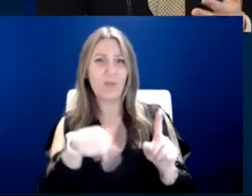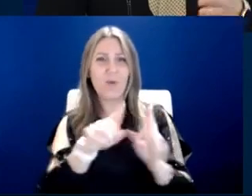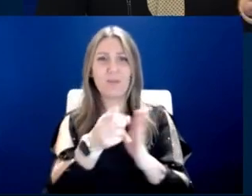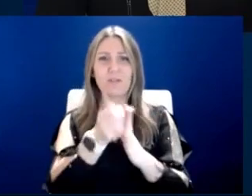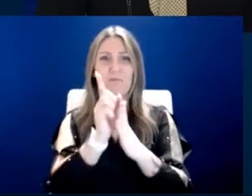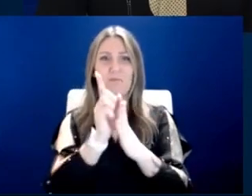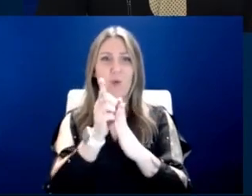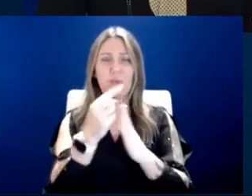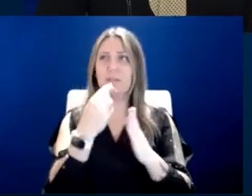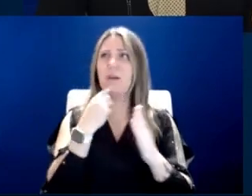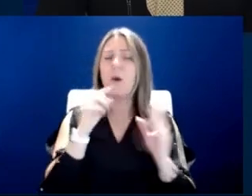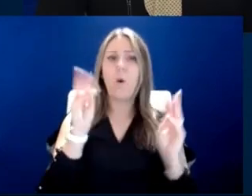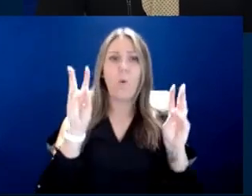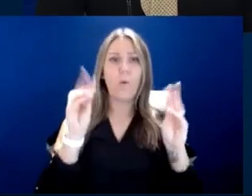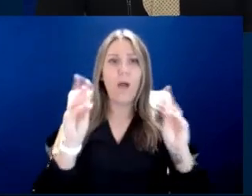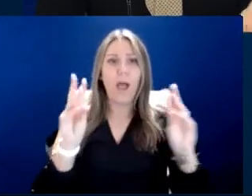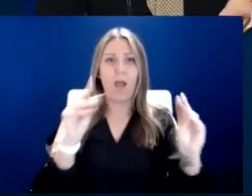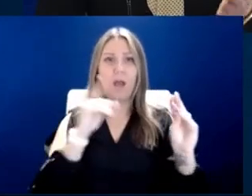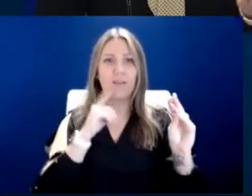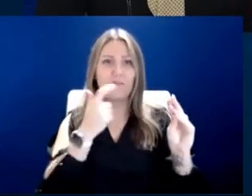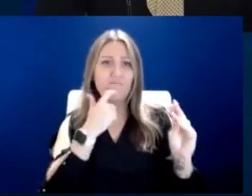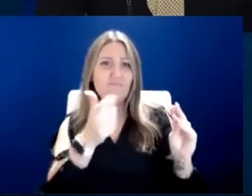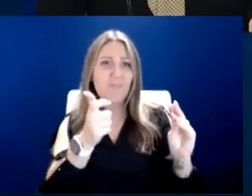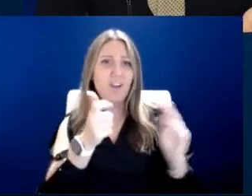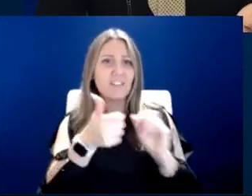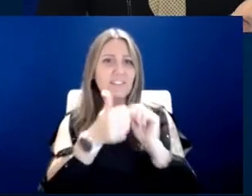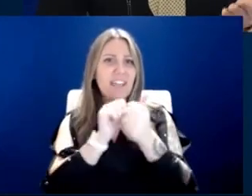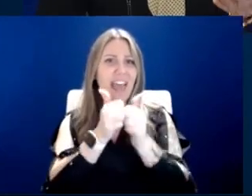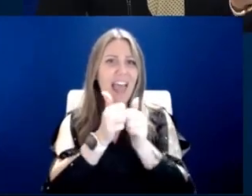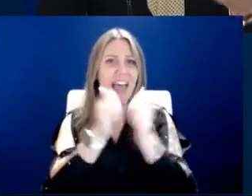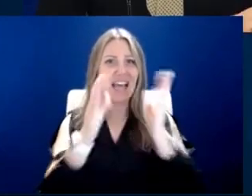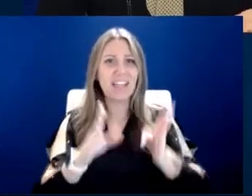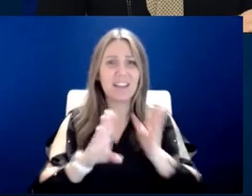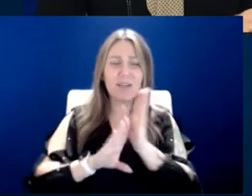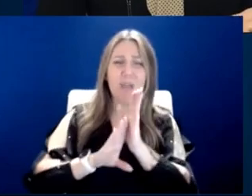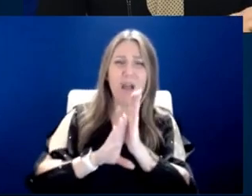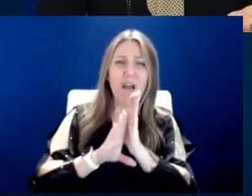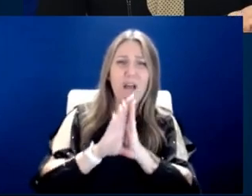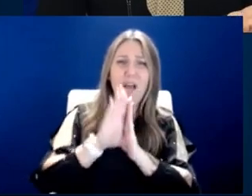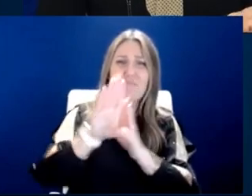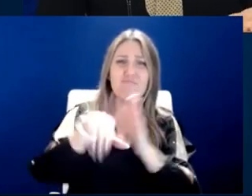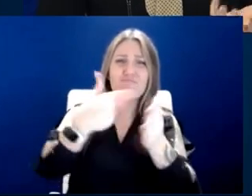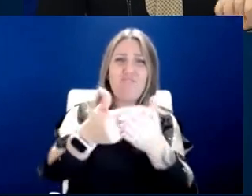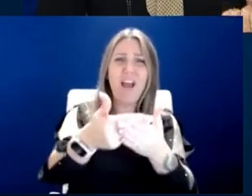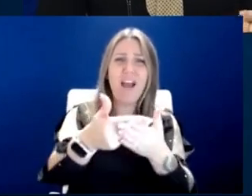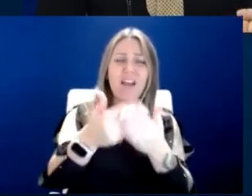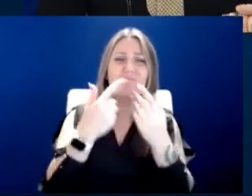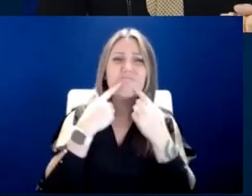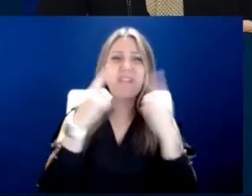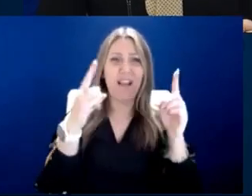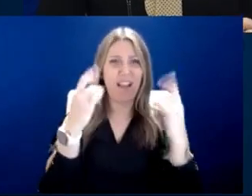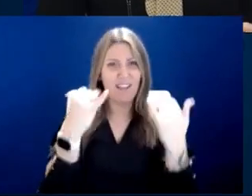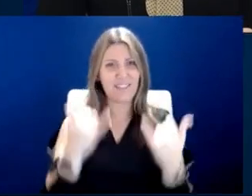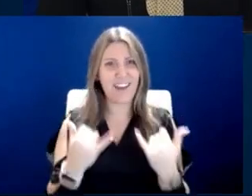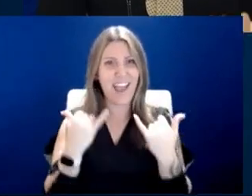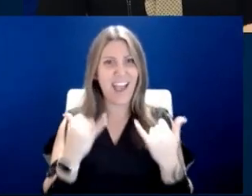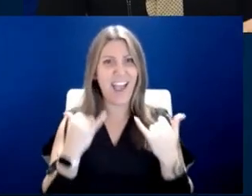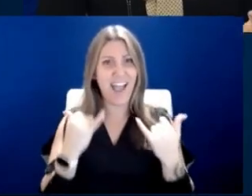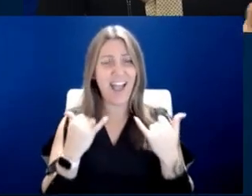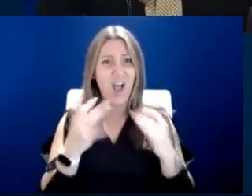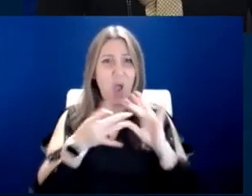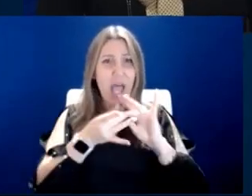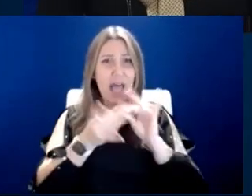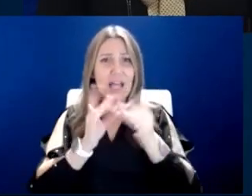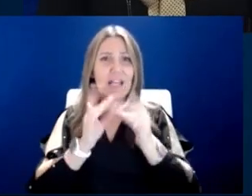watched these athletes grow and get there, and now they're here. What's that emotion like for you? What stands out